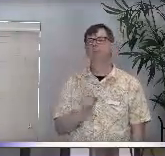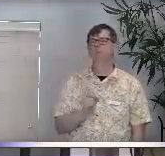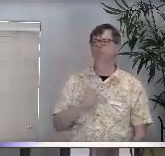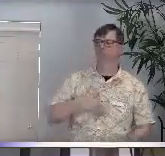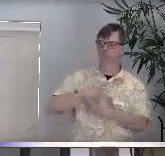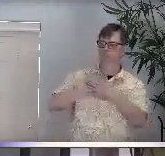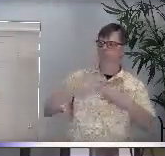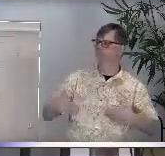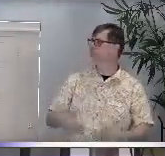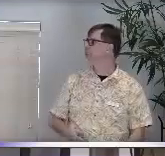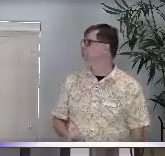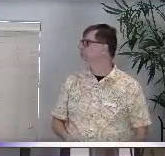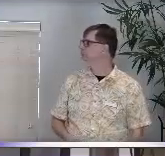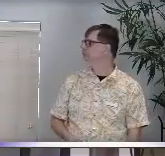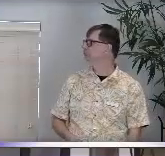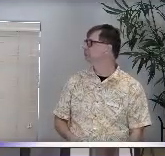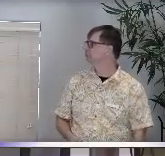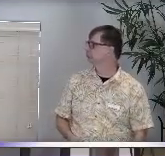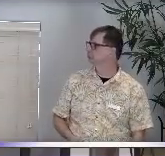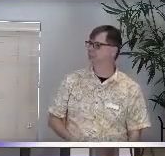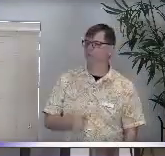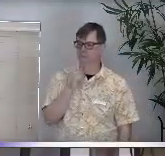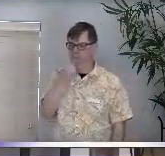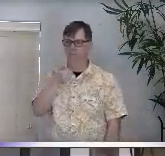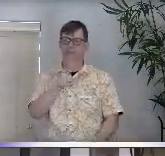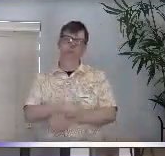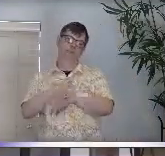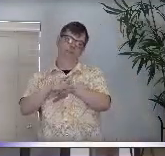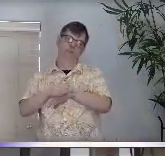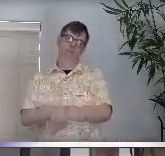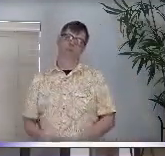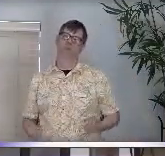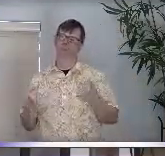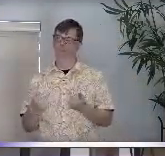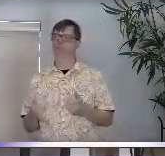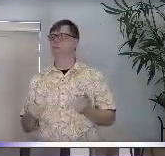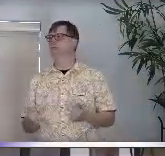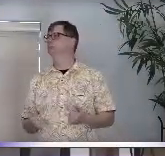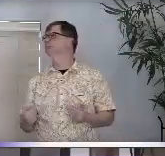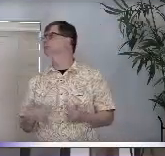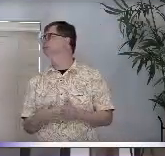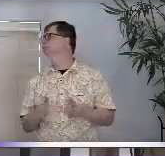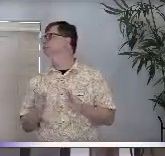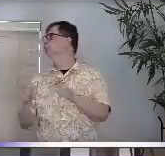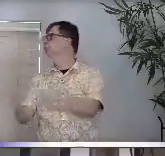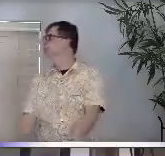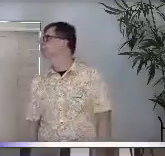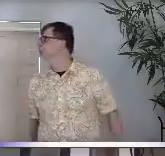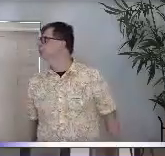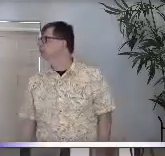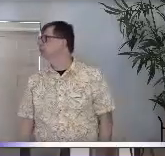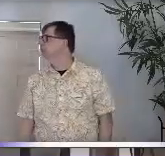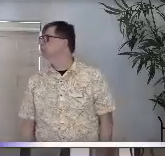out there, and my old glasses are in there. And I'm like, fine, that's good enough. And then I'm in the car, and we're driving. We get to the end of my street, and Luke, he goes, I want